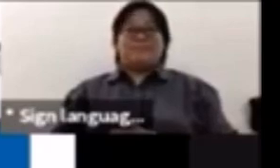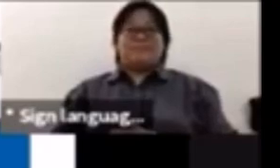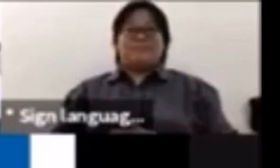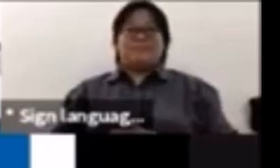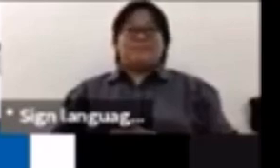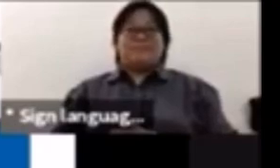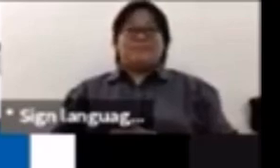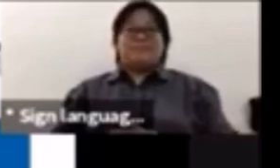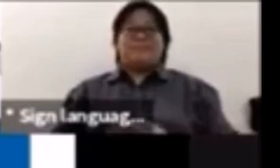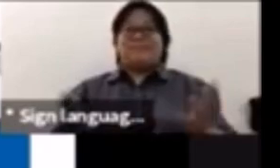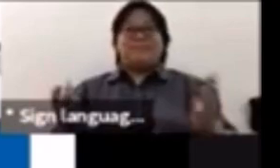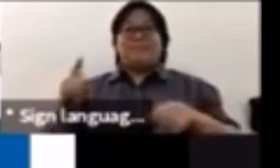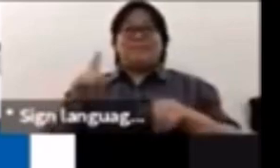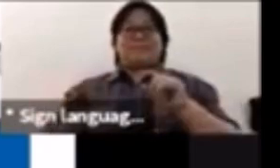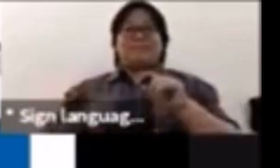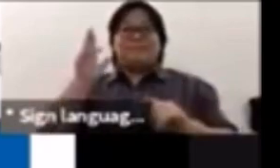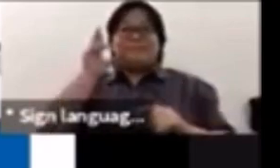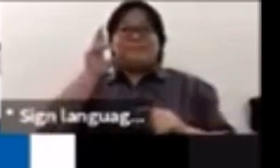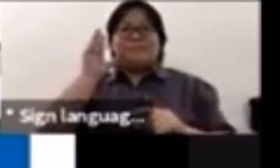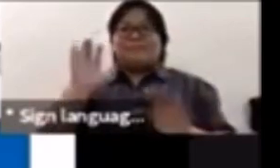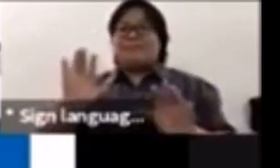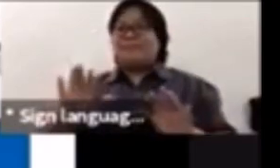We cannot hear you, Anne.